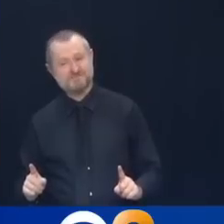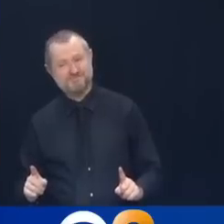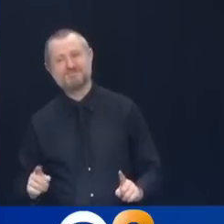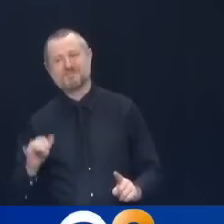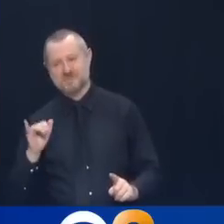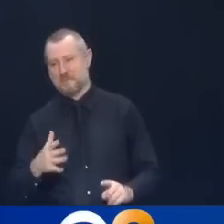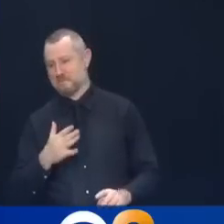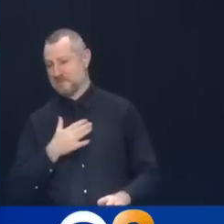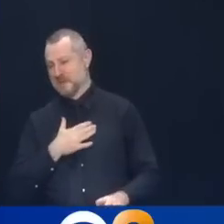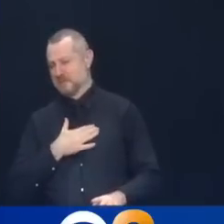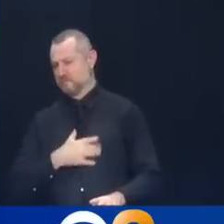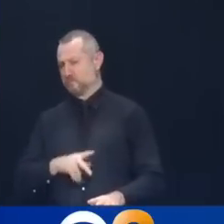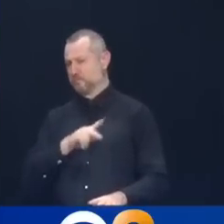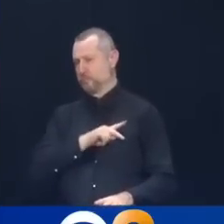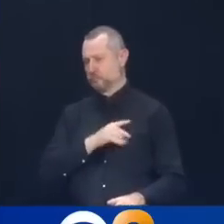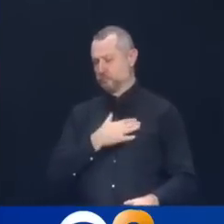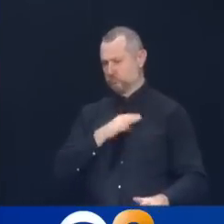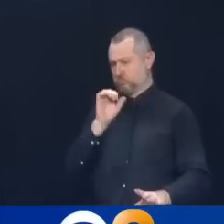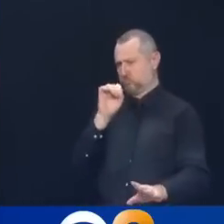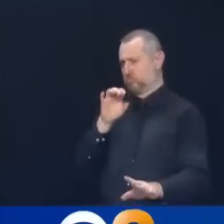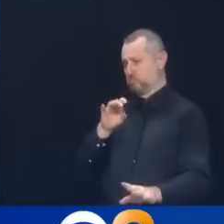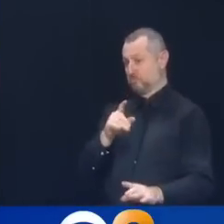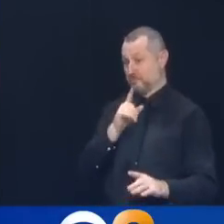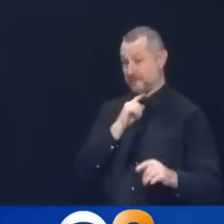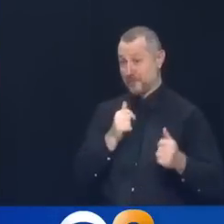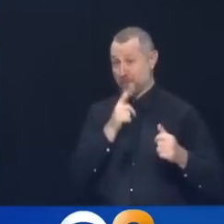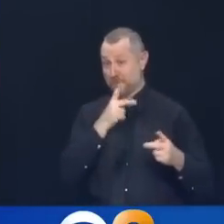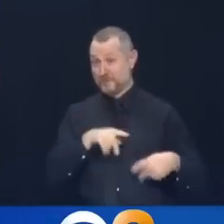here, people change their behavior.